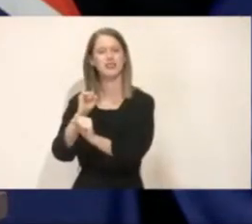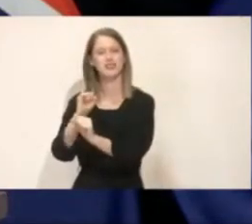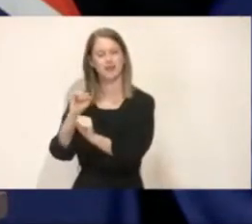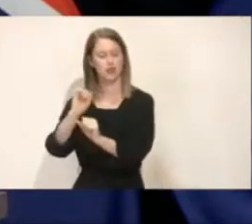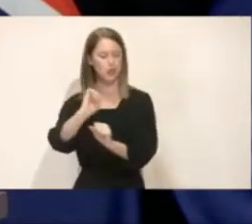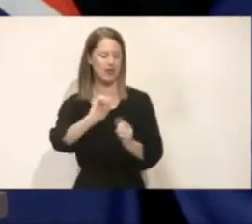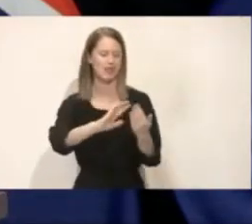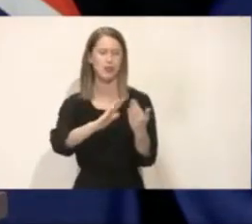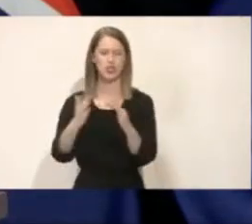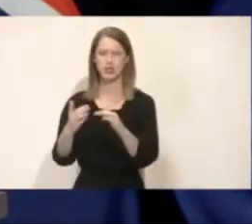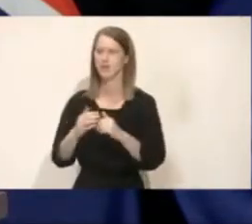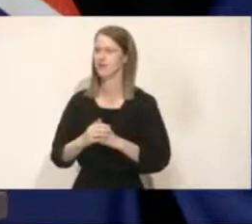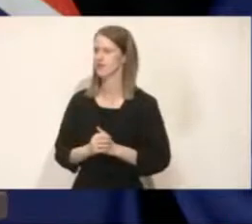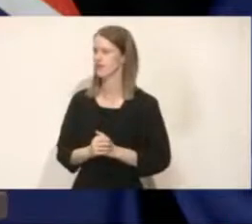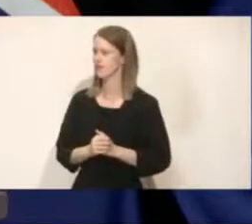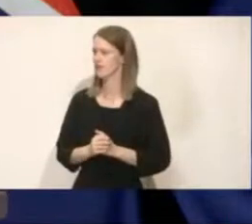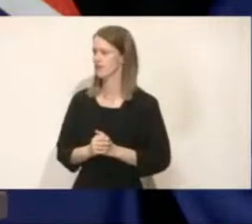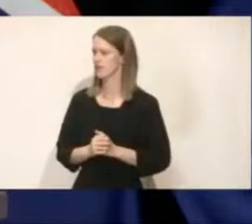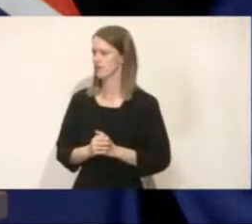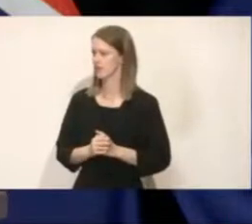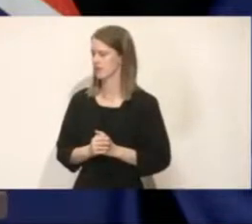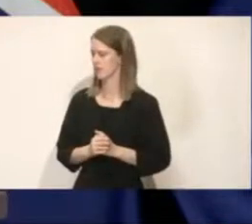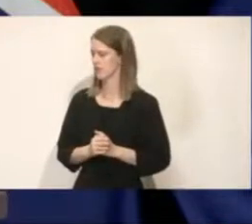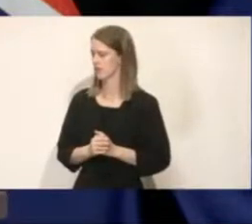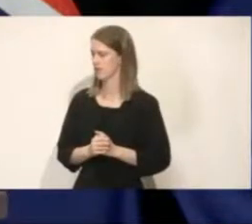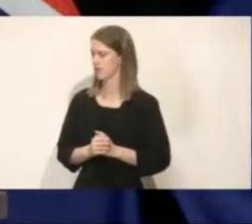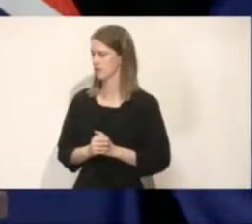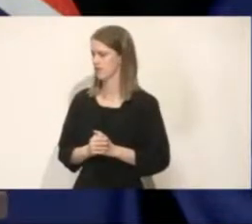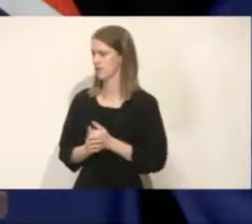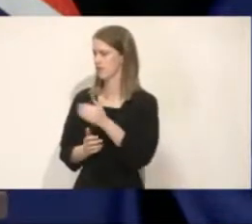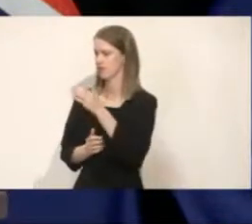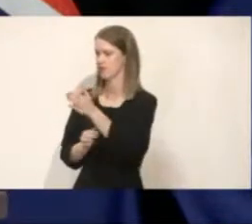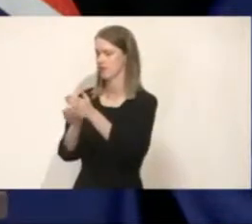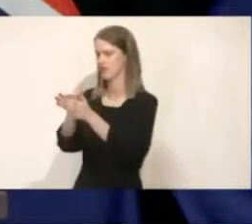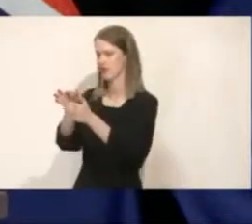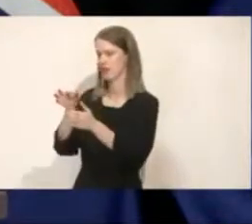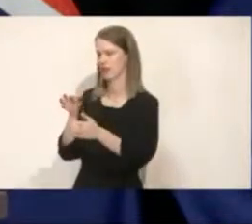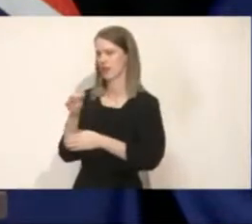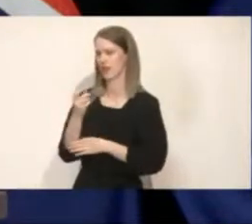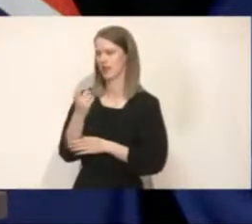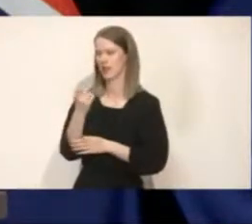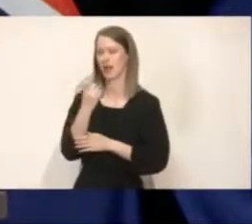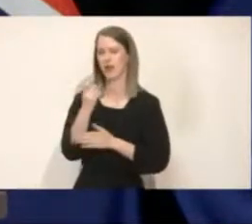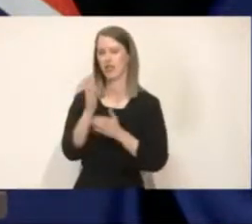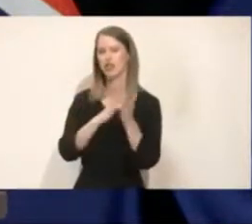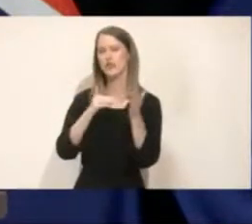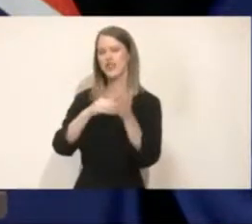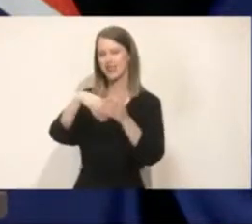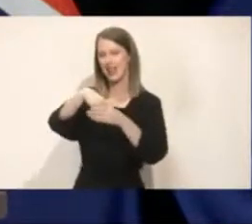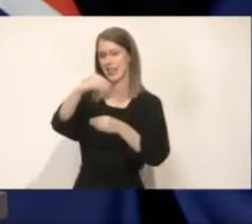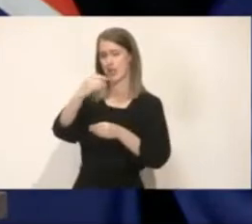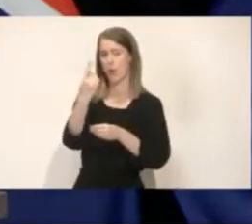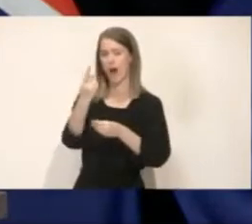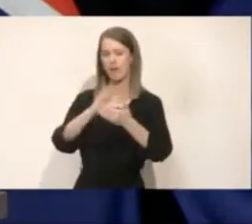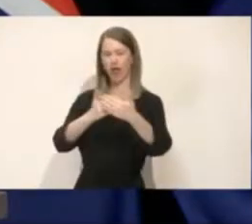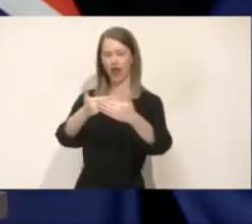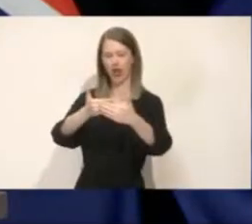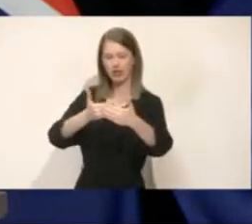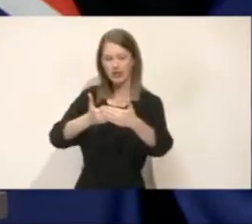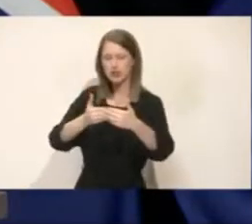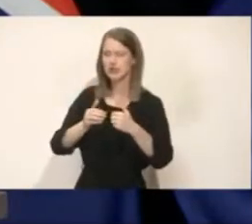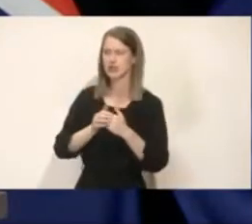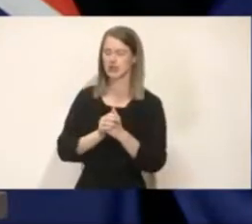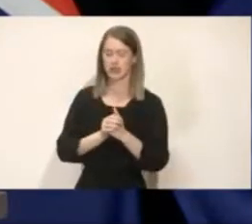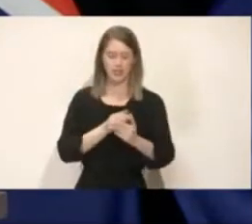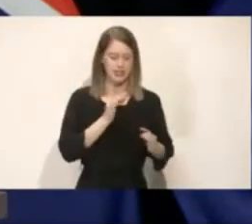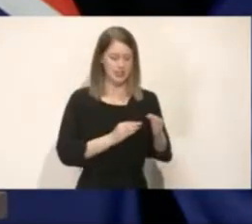community. So in terms of... I'll come to Ben in a bit. It's less than a month before New Zealanders vote in the election, so I'm just wondering, obviously some of these